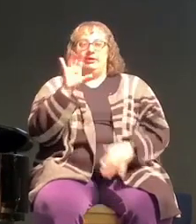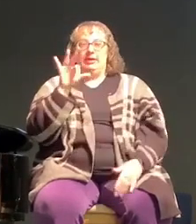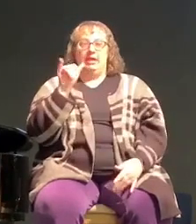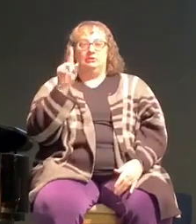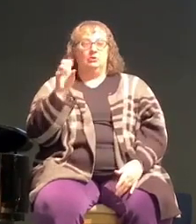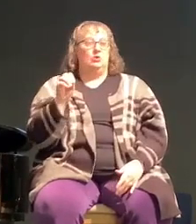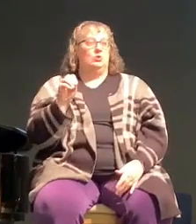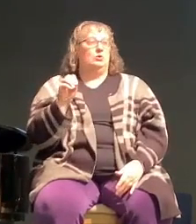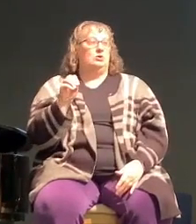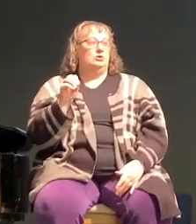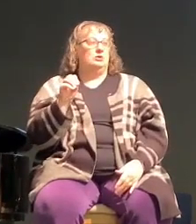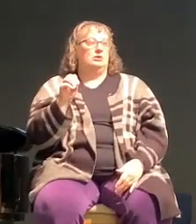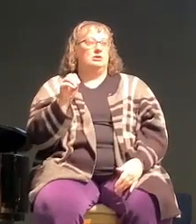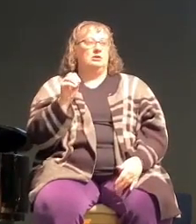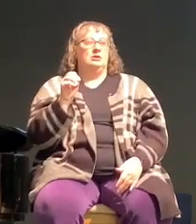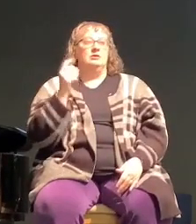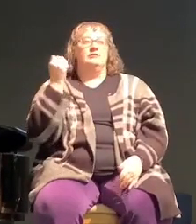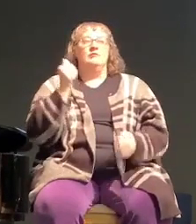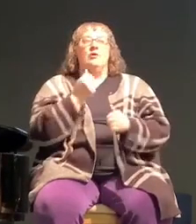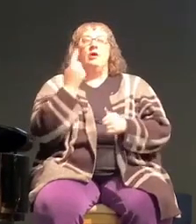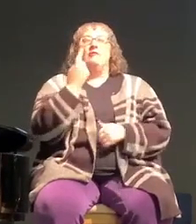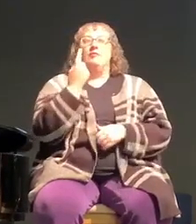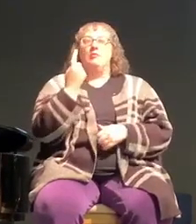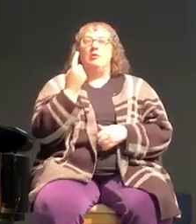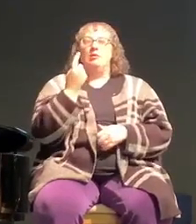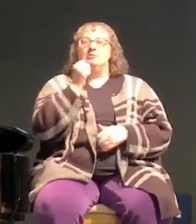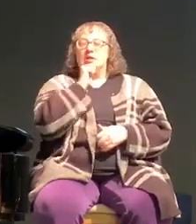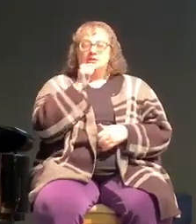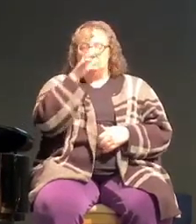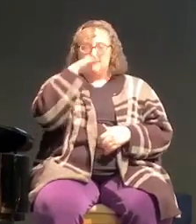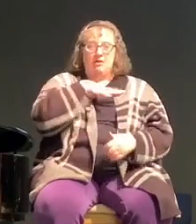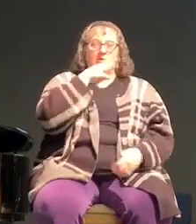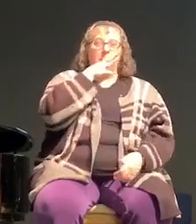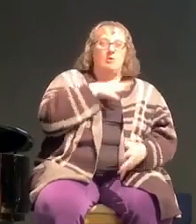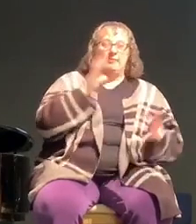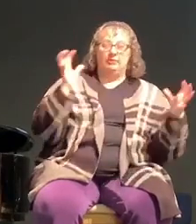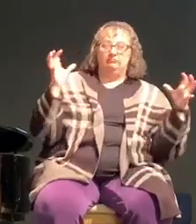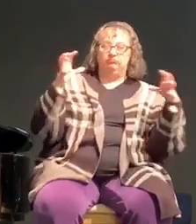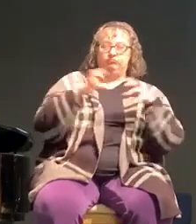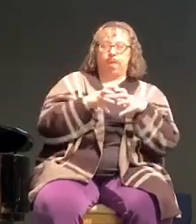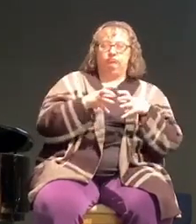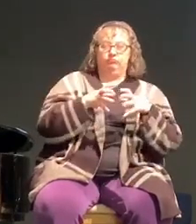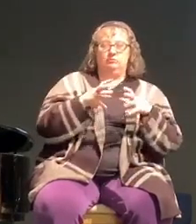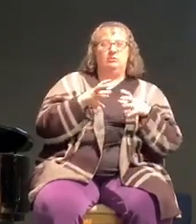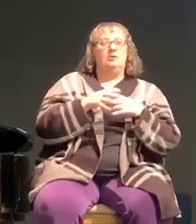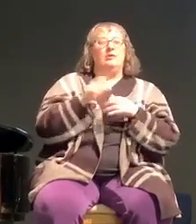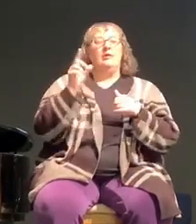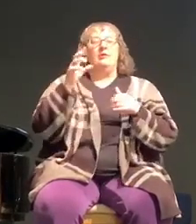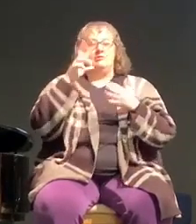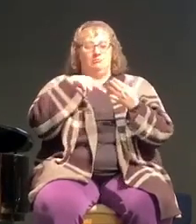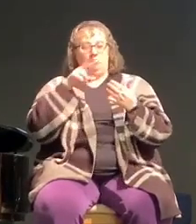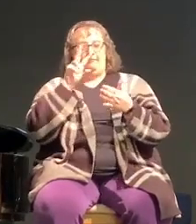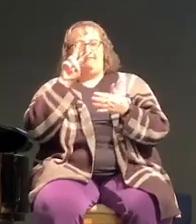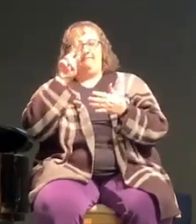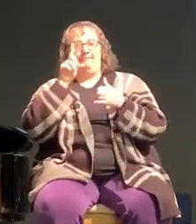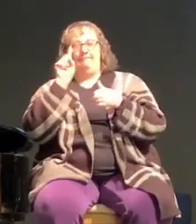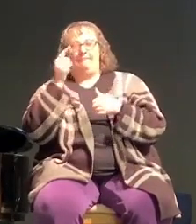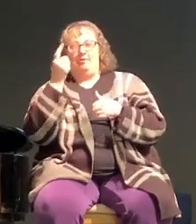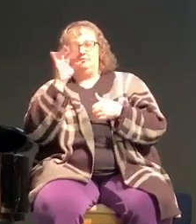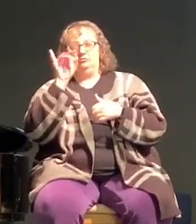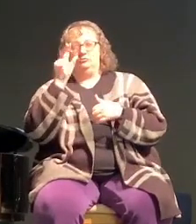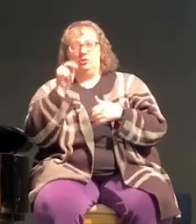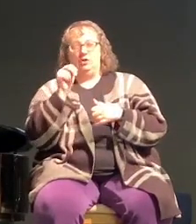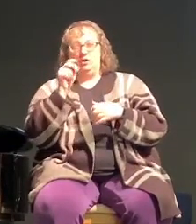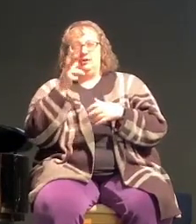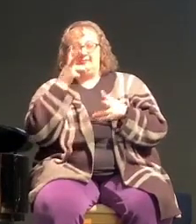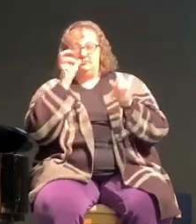that, and it's something that is for everyone. It's not just men or women. It's combined. They're in 1 John right now. They're doing some really awesome things. I've